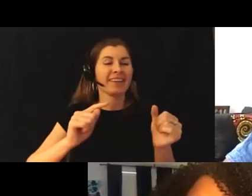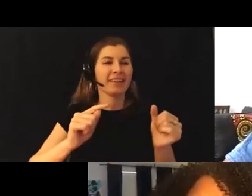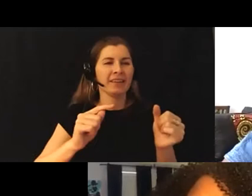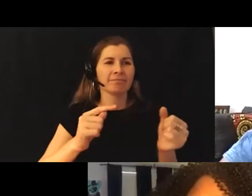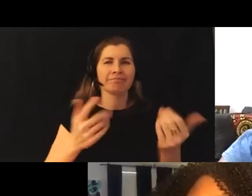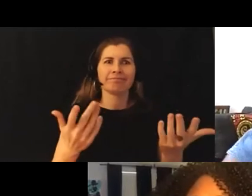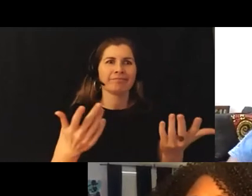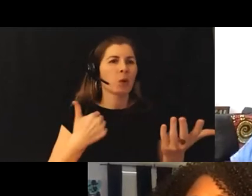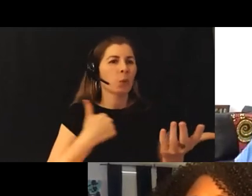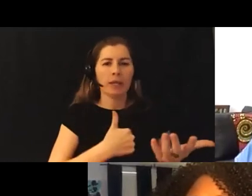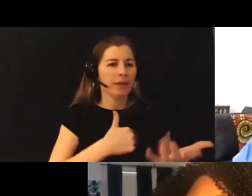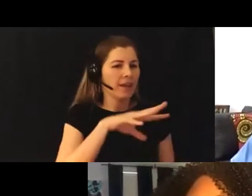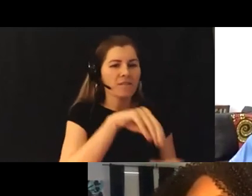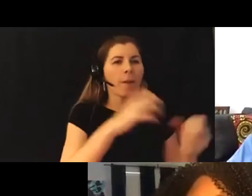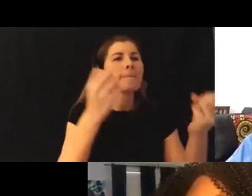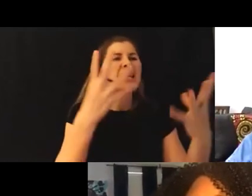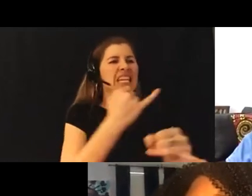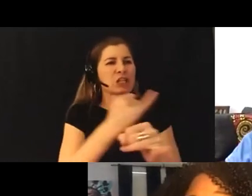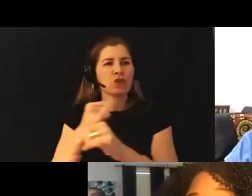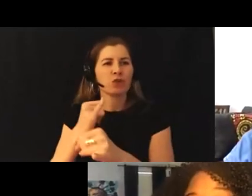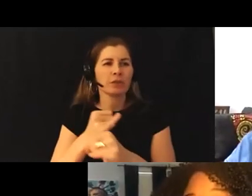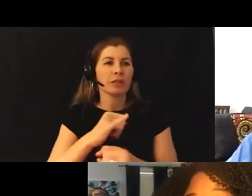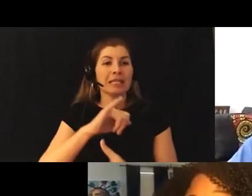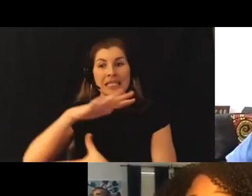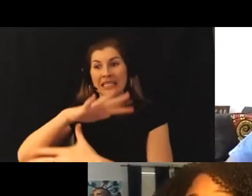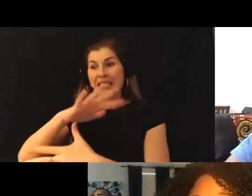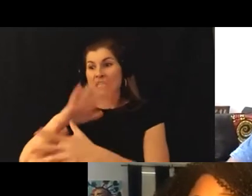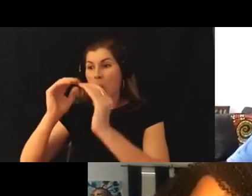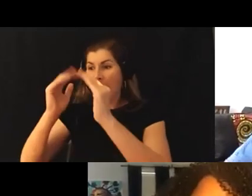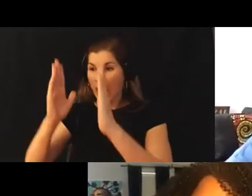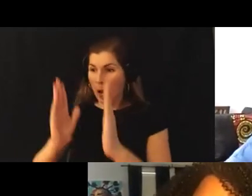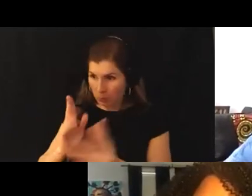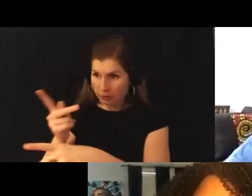multiple institutions, from senior housing to